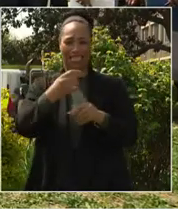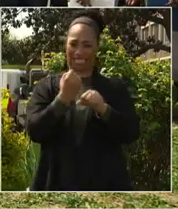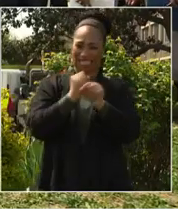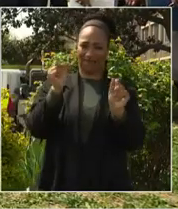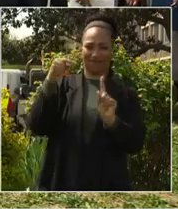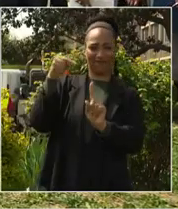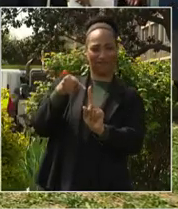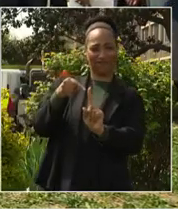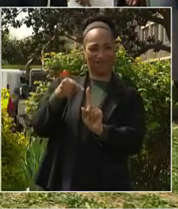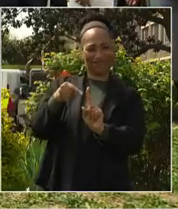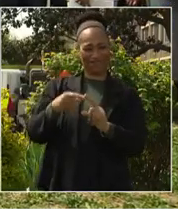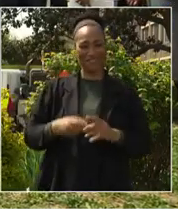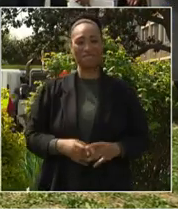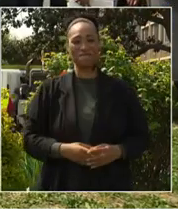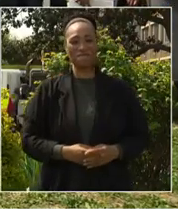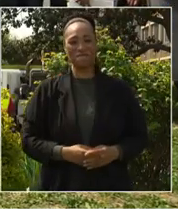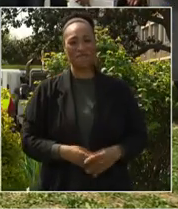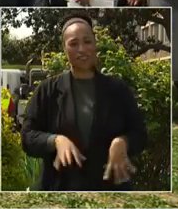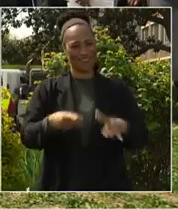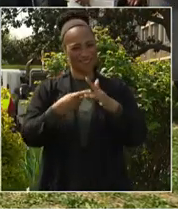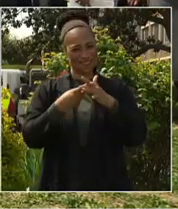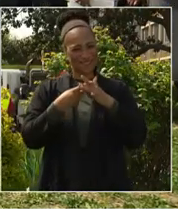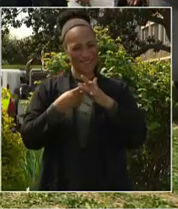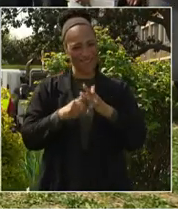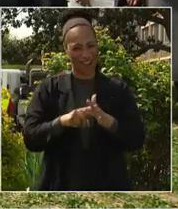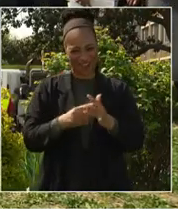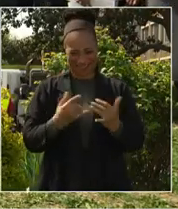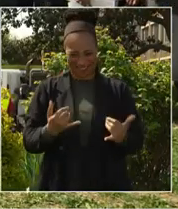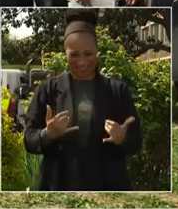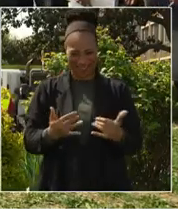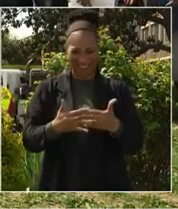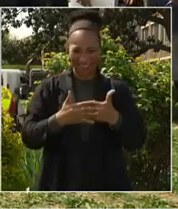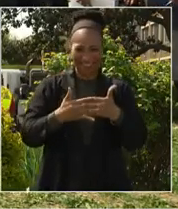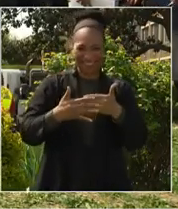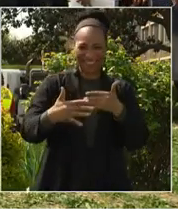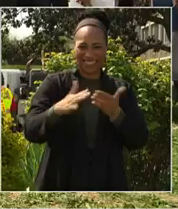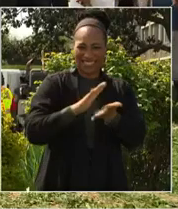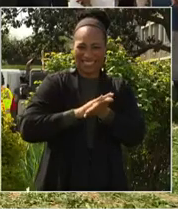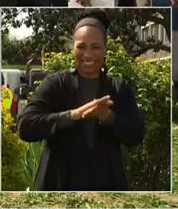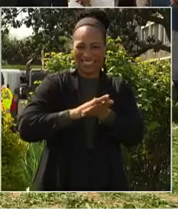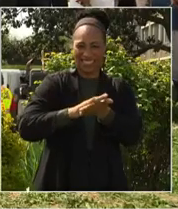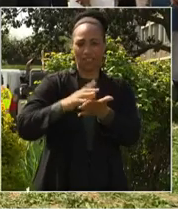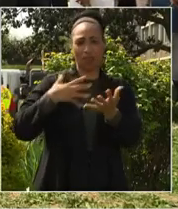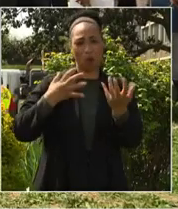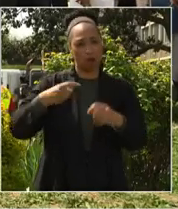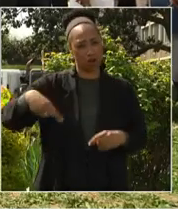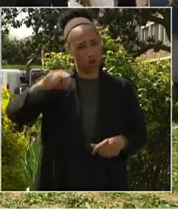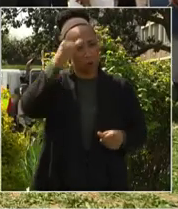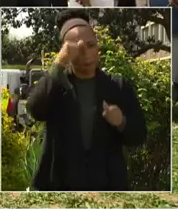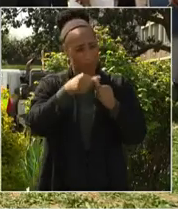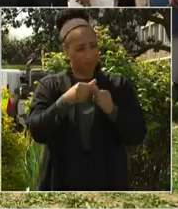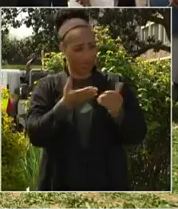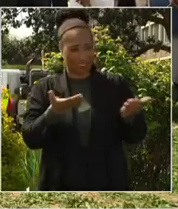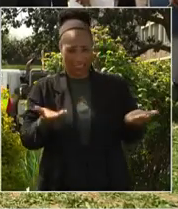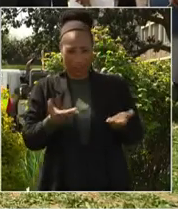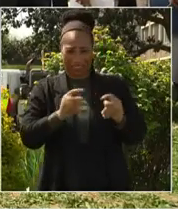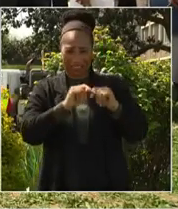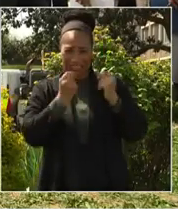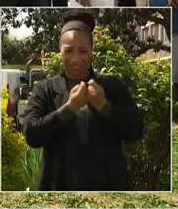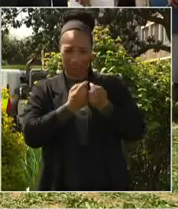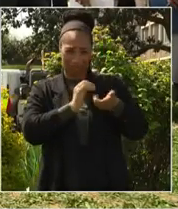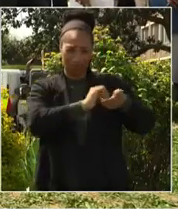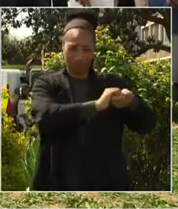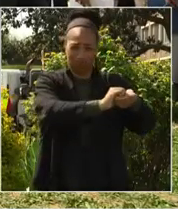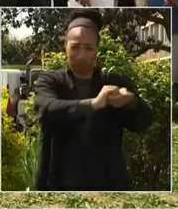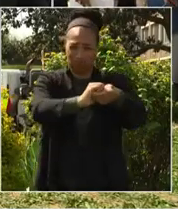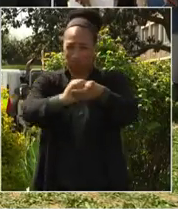let's remember that this is a team effort, all of us working together to make sure we have a clean and